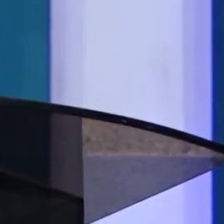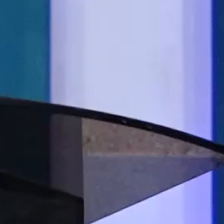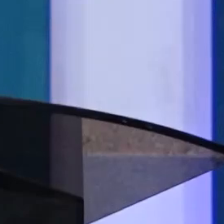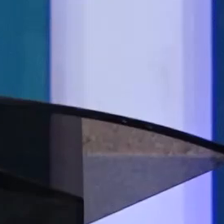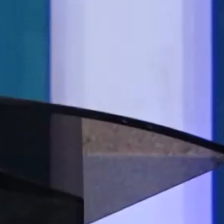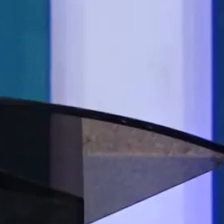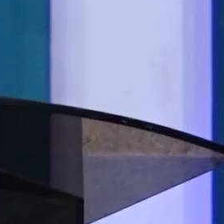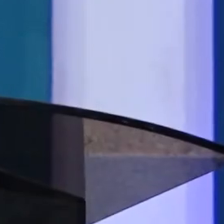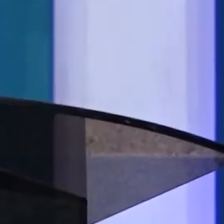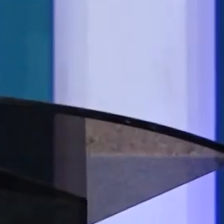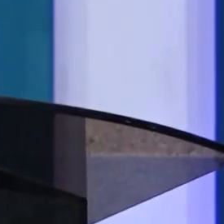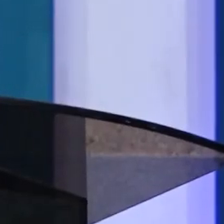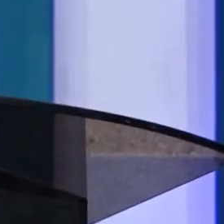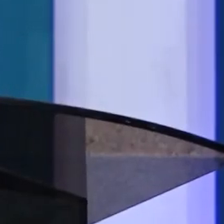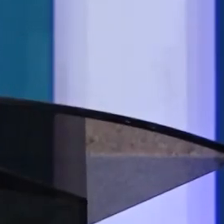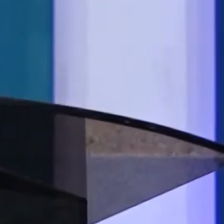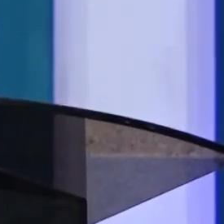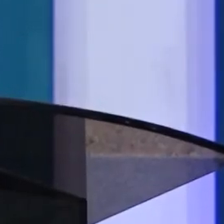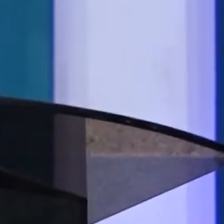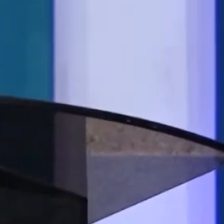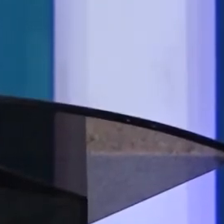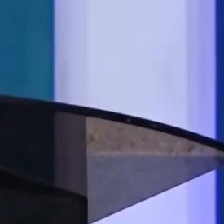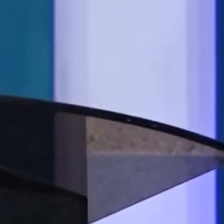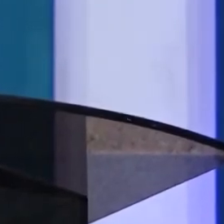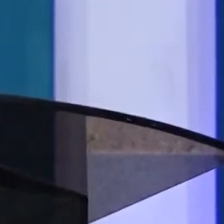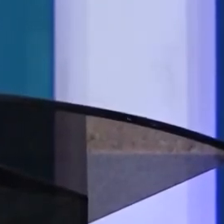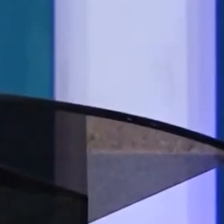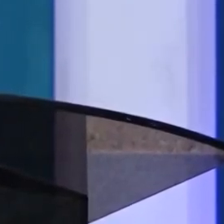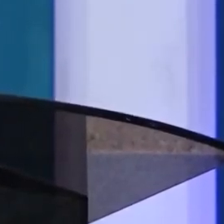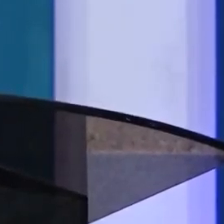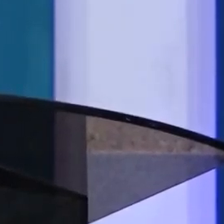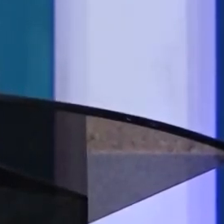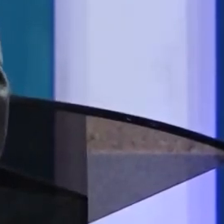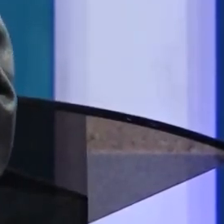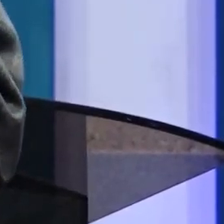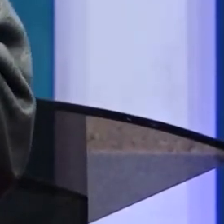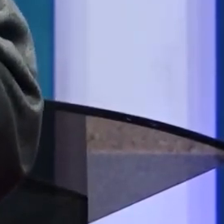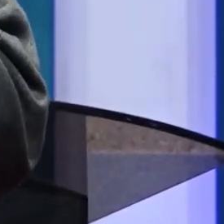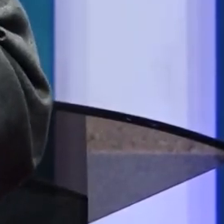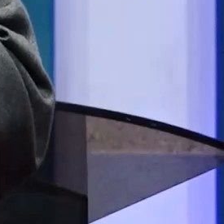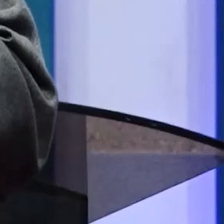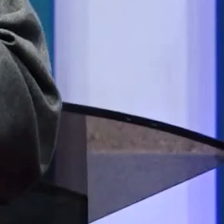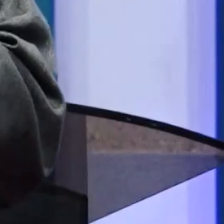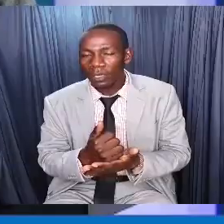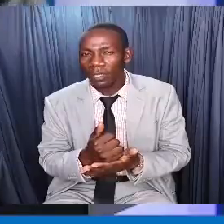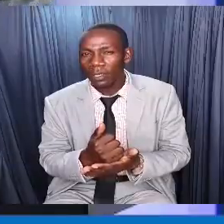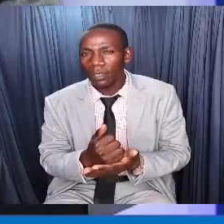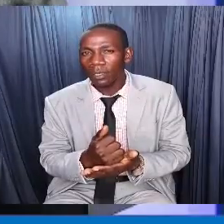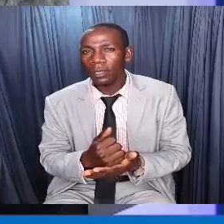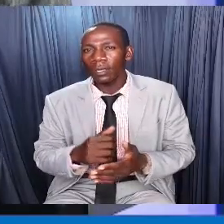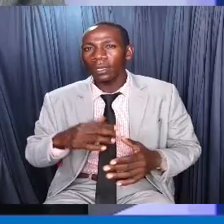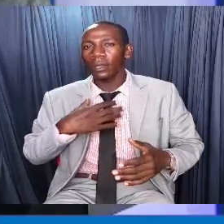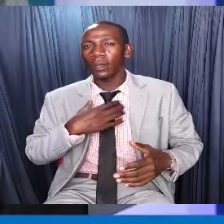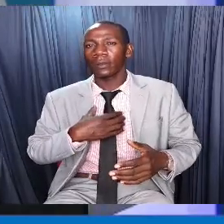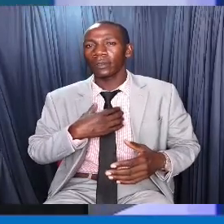a Samaritan. Si Yahudi. It's not a Jew. Msamaria ni mgeni. A Samaritan is a stranger. Bwana Yesu asifiwe sana. Amen. Huyu mgeni